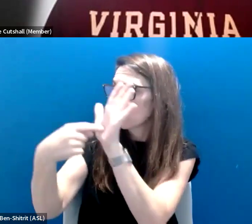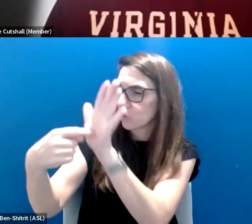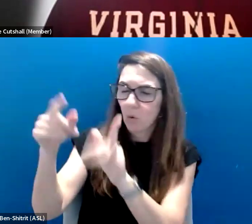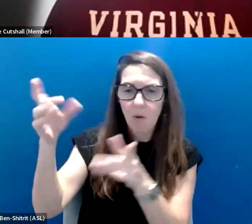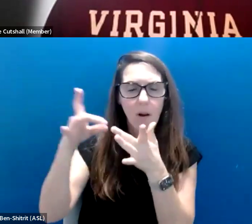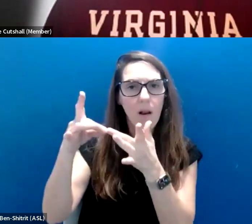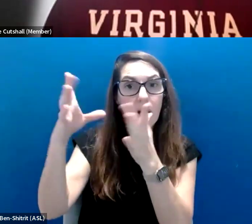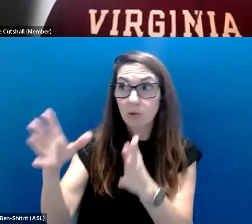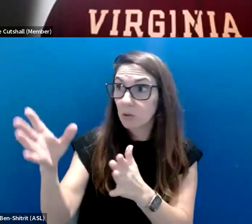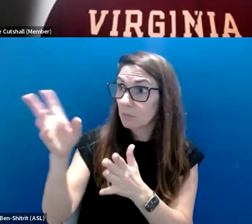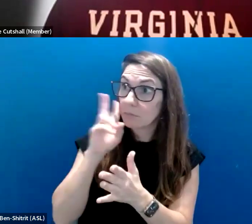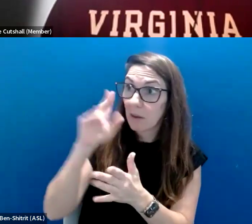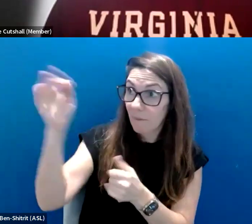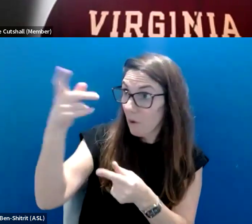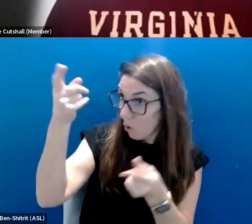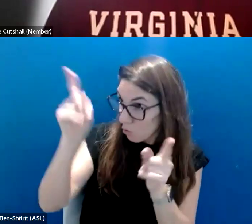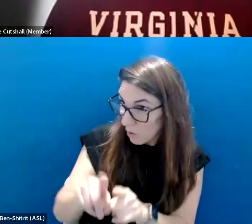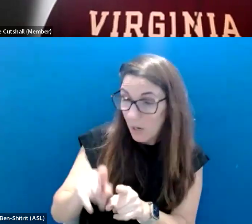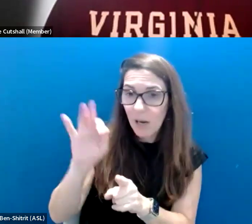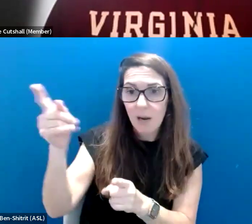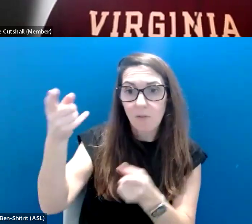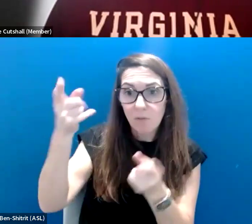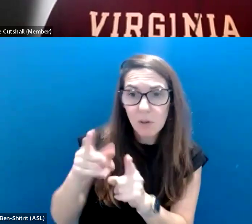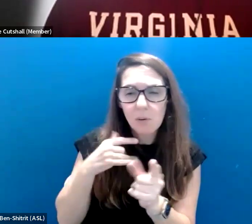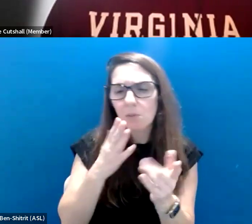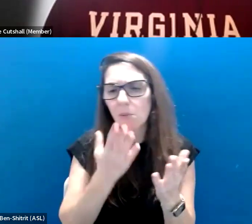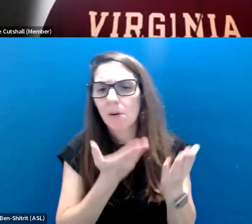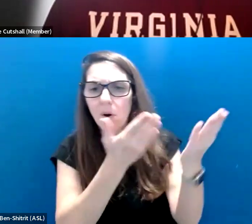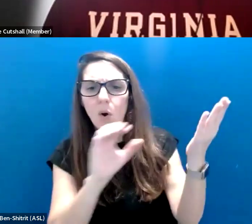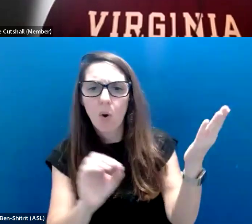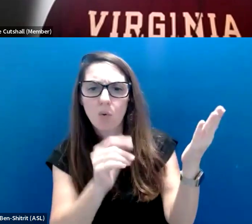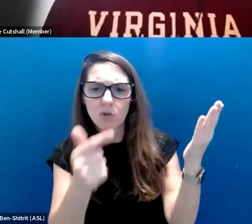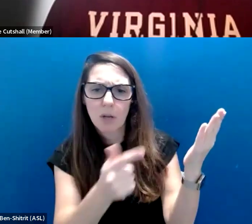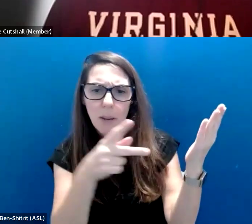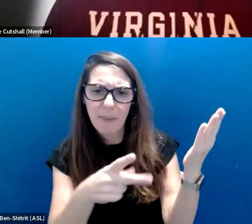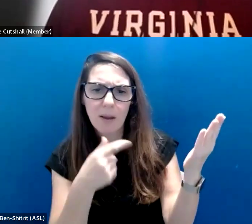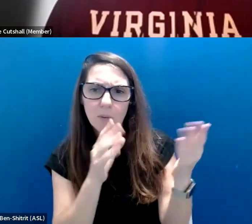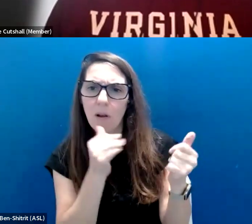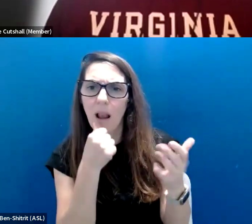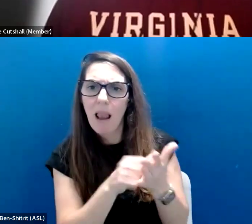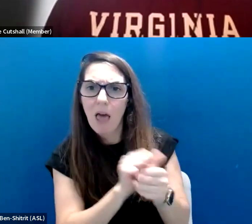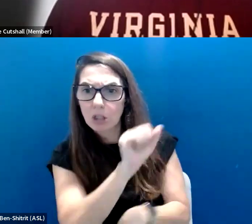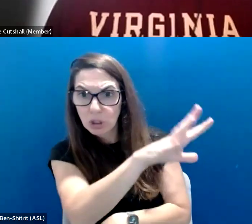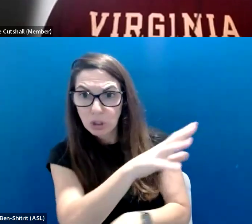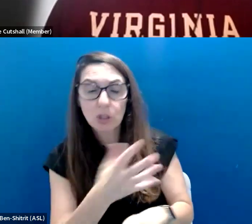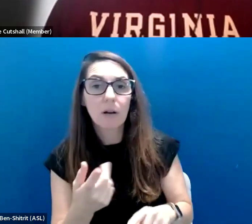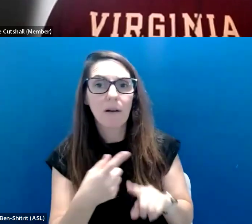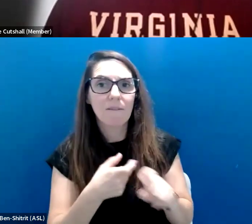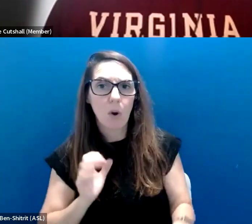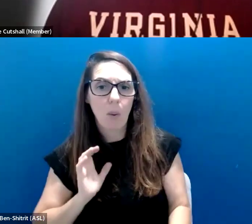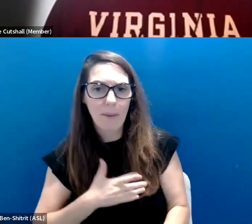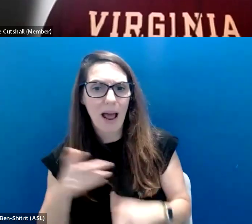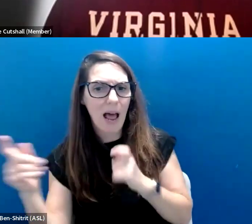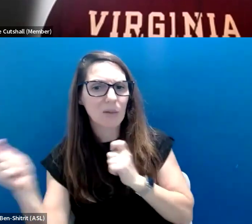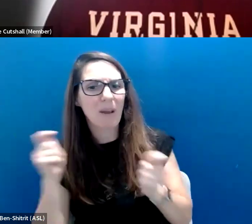agreed, and then make that proposal to OGP, right? So we would send a letter of some sort from our ministerial